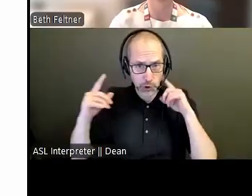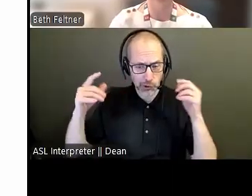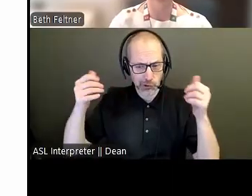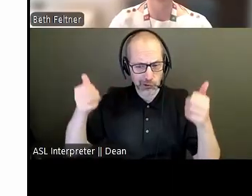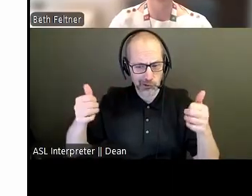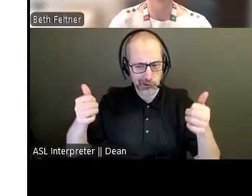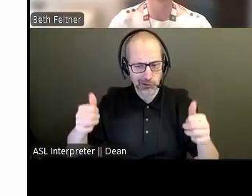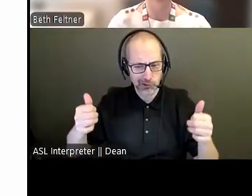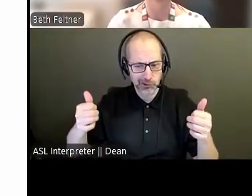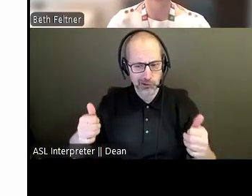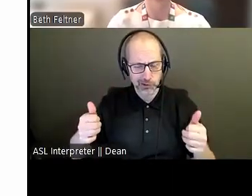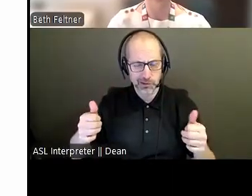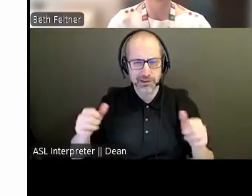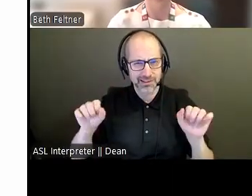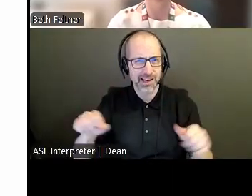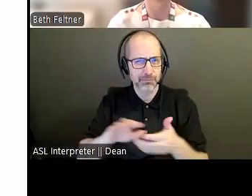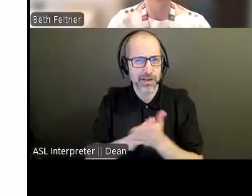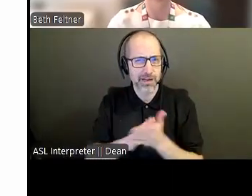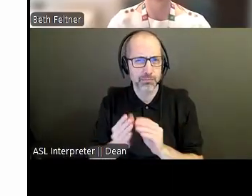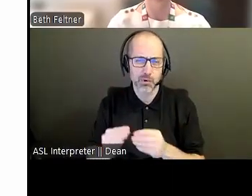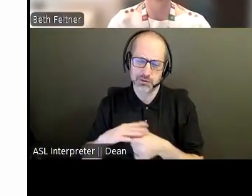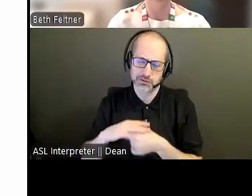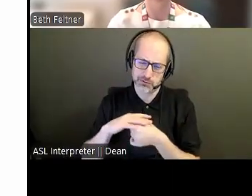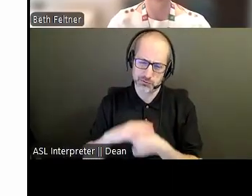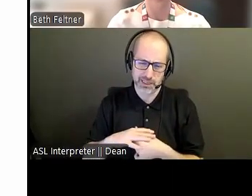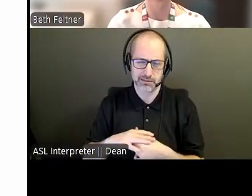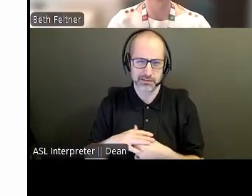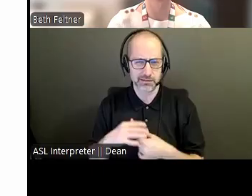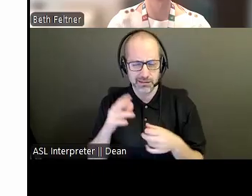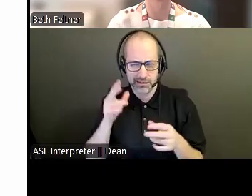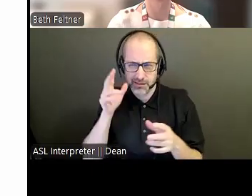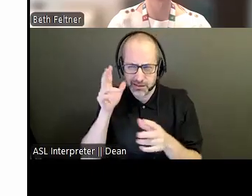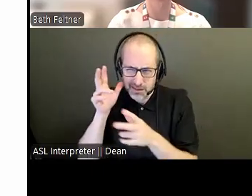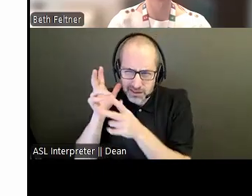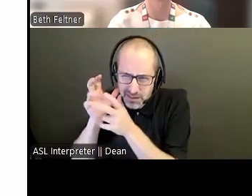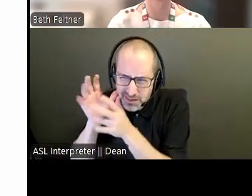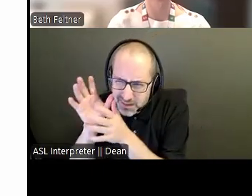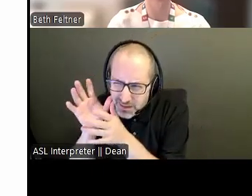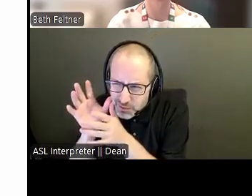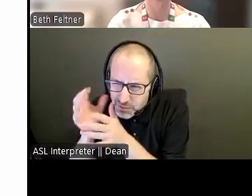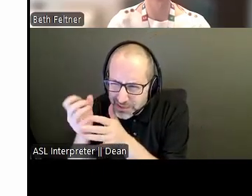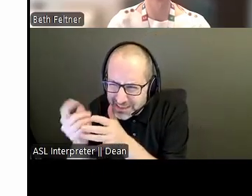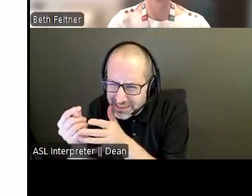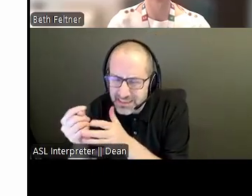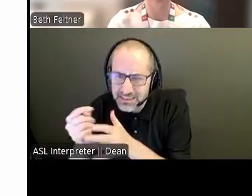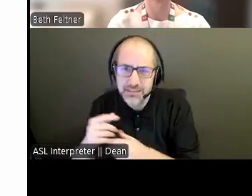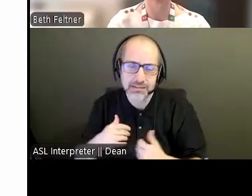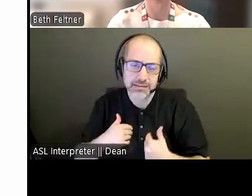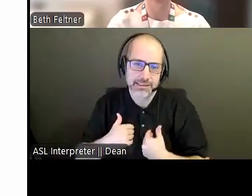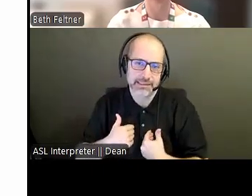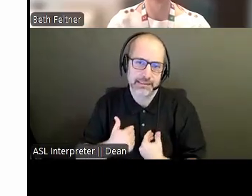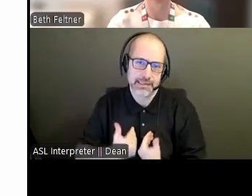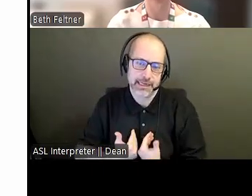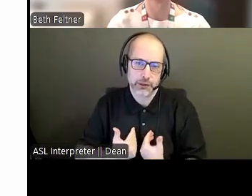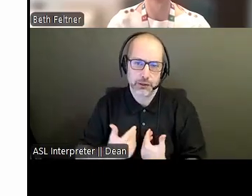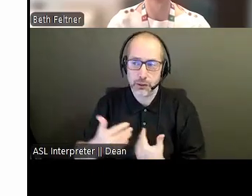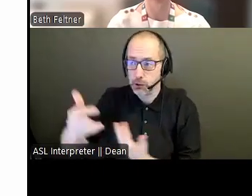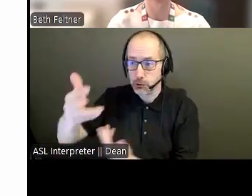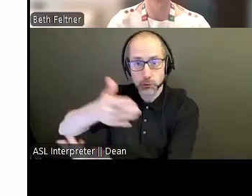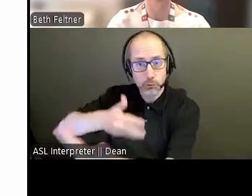listening fatigue. We can withdraw from social engagements, things that we used to like to